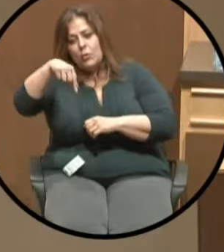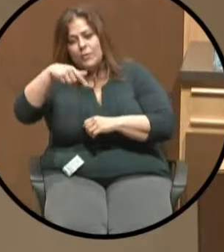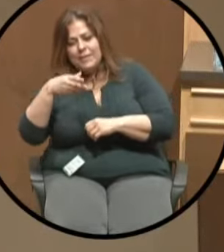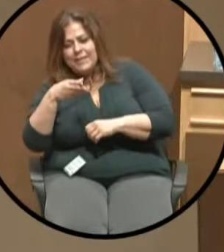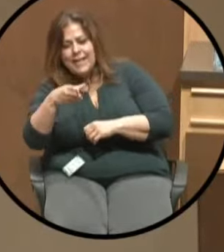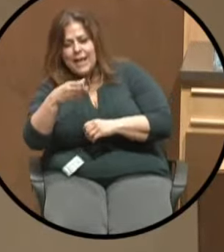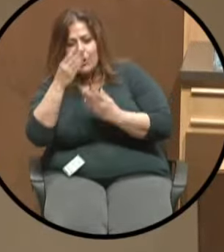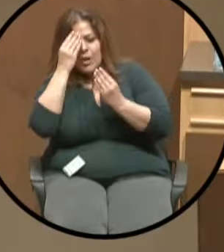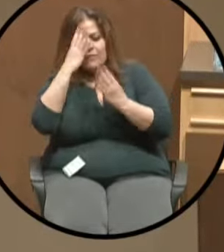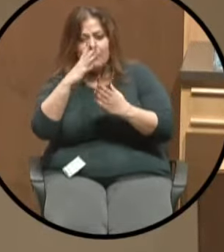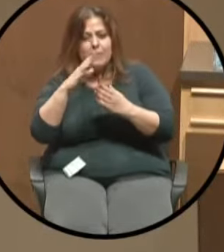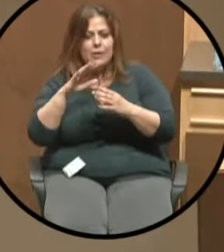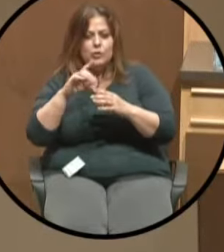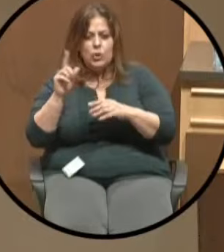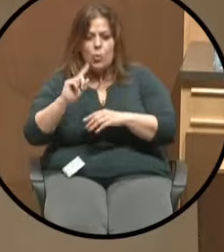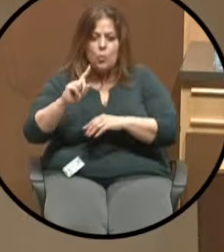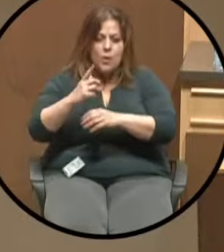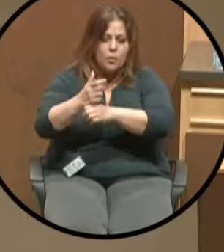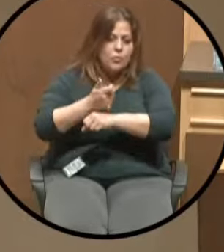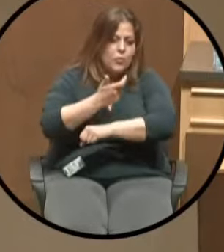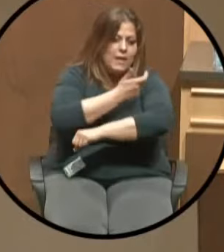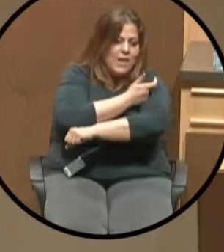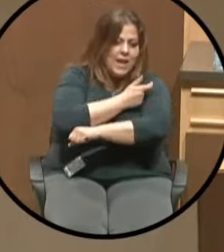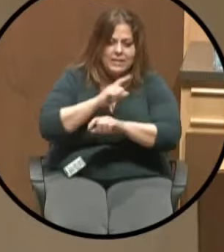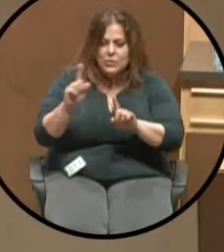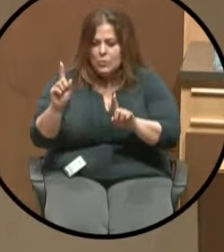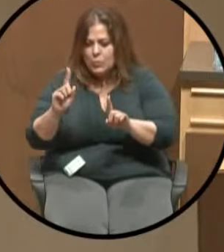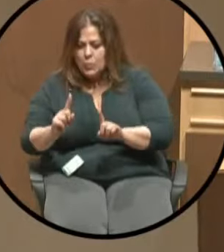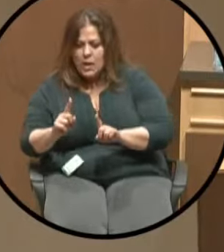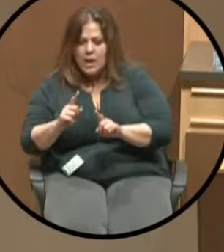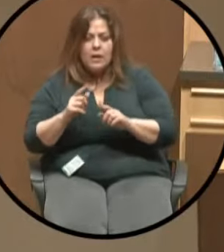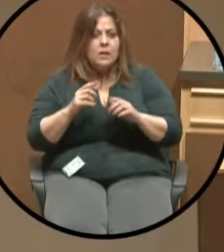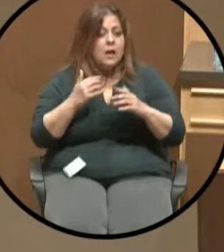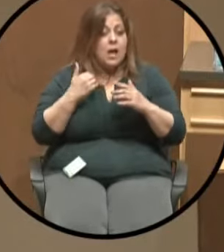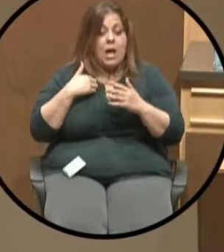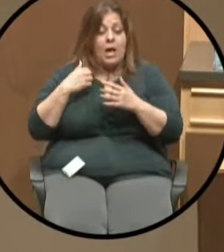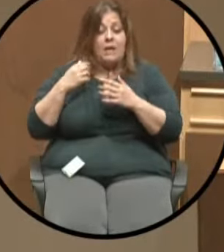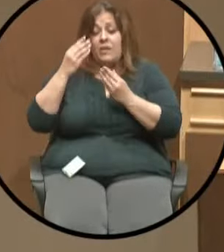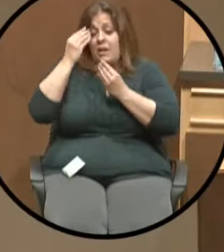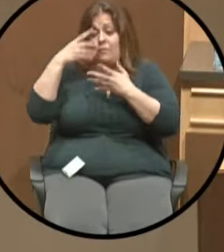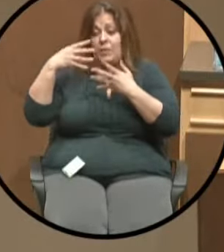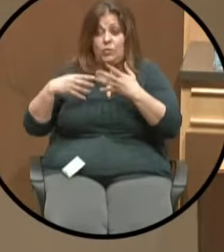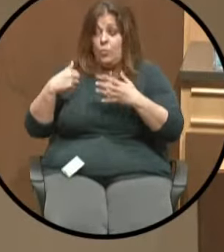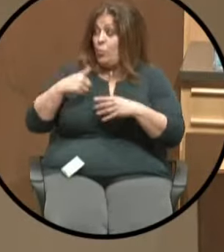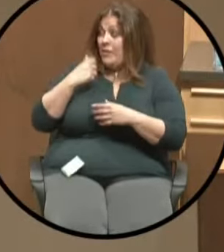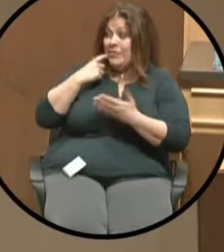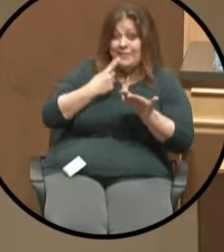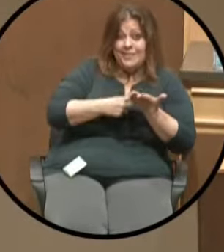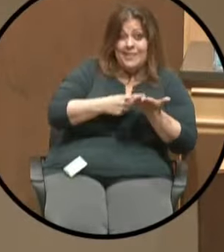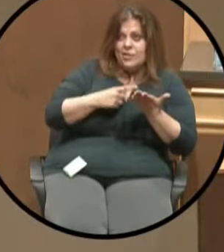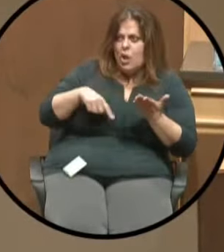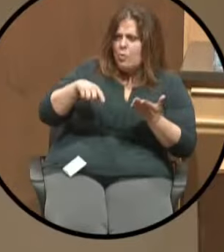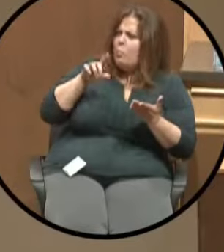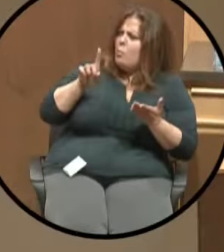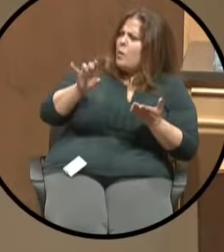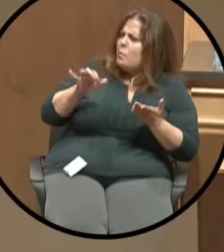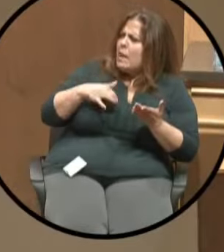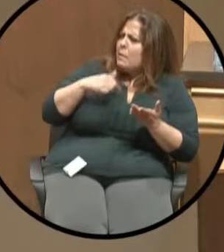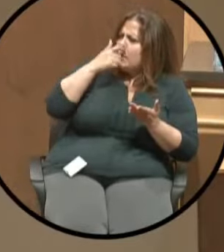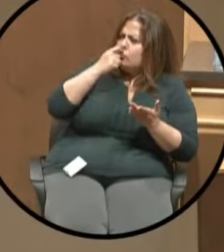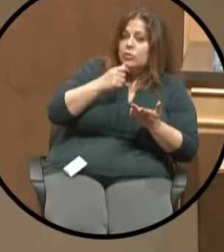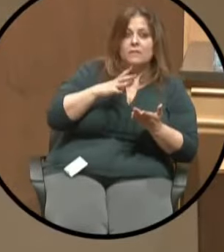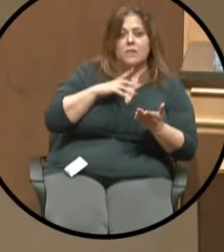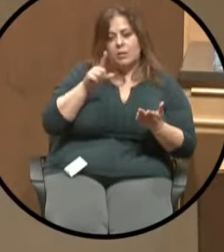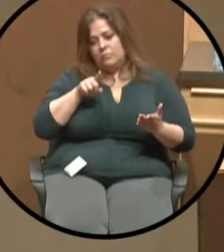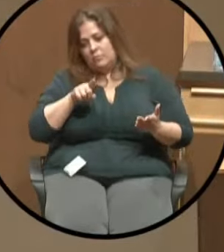about vaccination sites. Anything that you would be interested in that we've discussed, you can go on our website. You can also look at the MAC page,